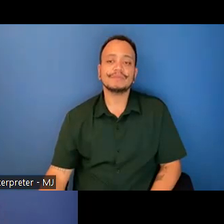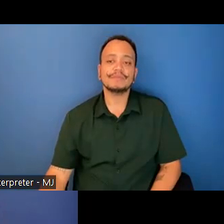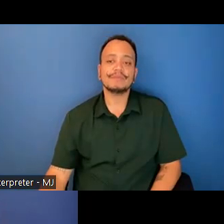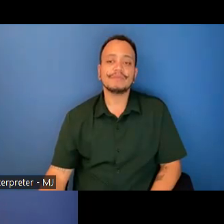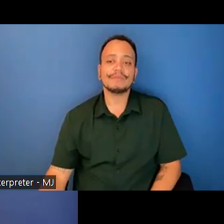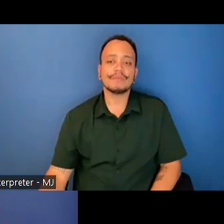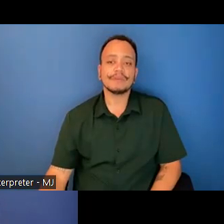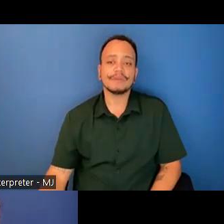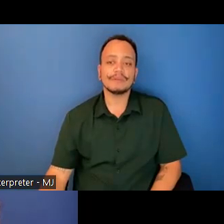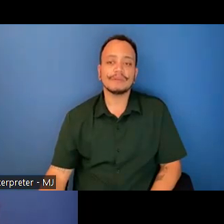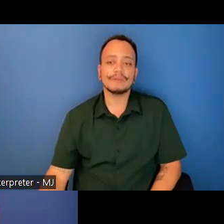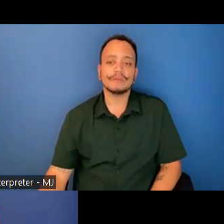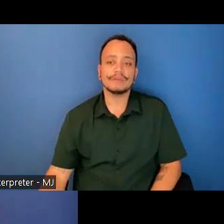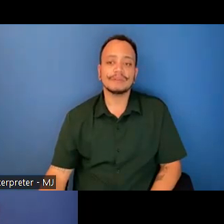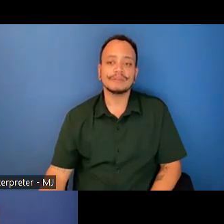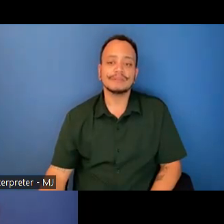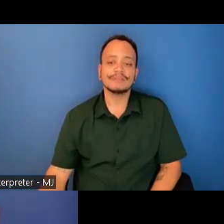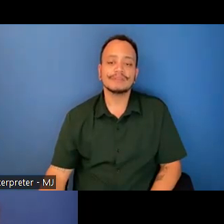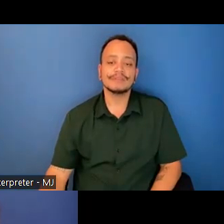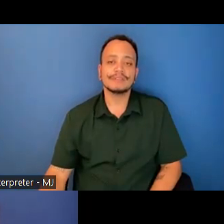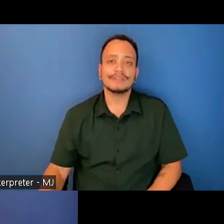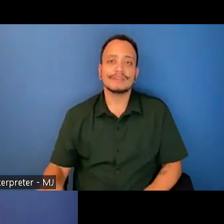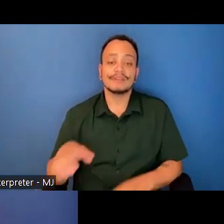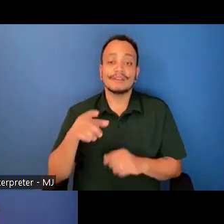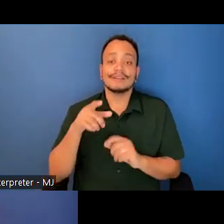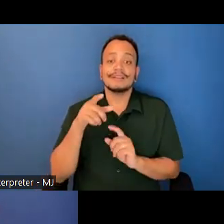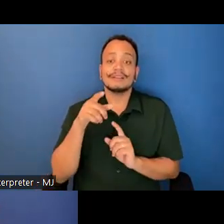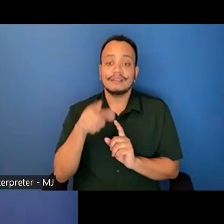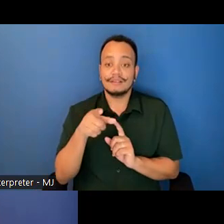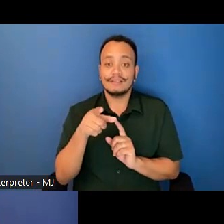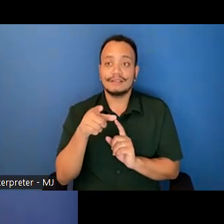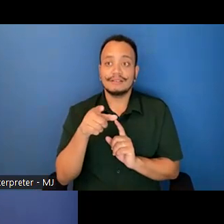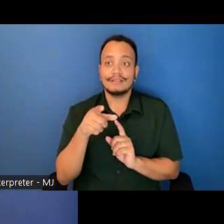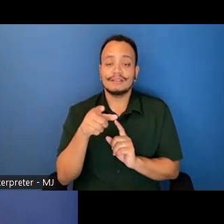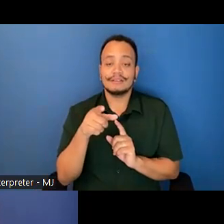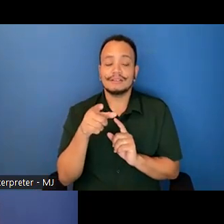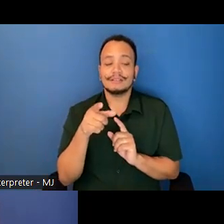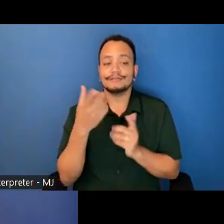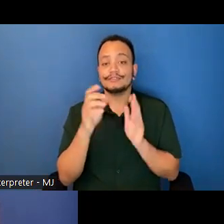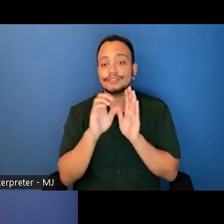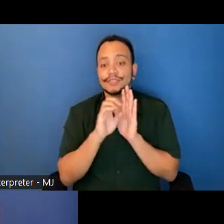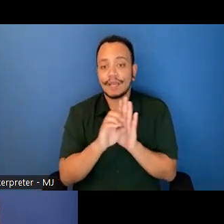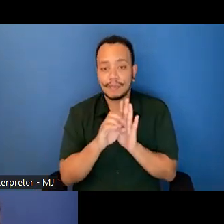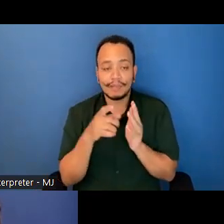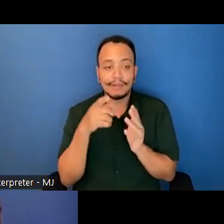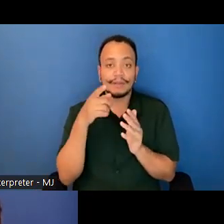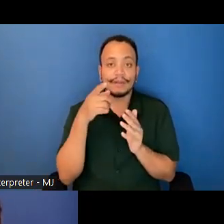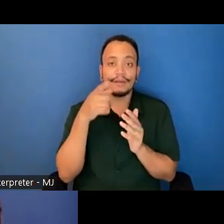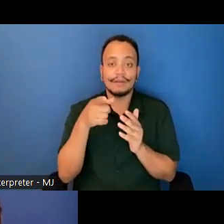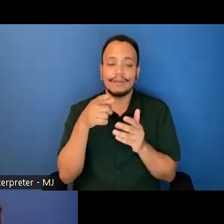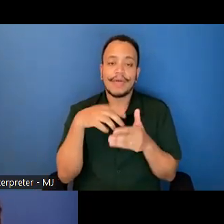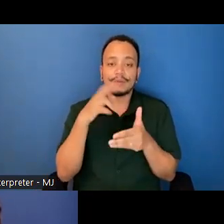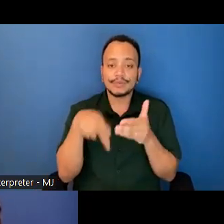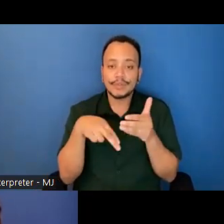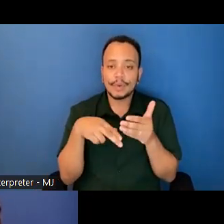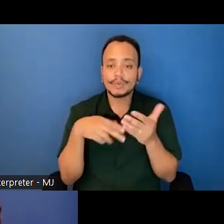skills. Um, the information about the careers include its sort of future prospect. Is